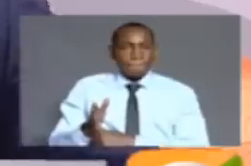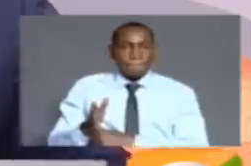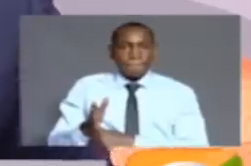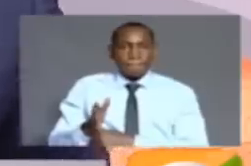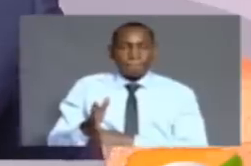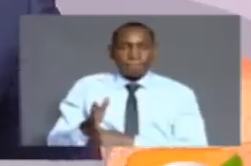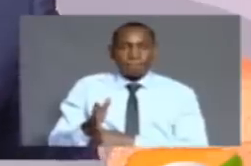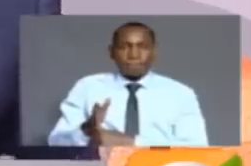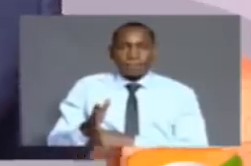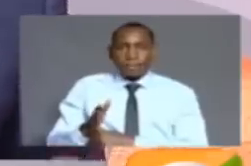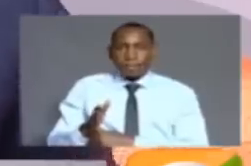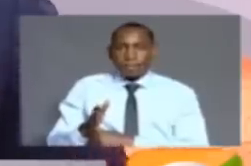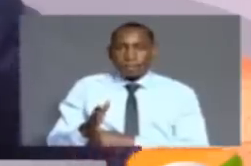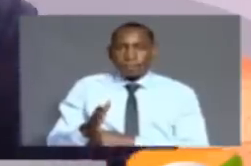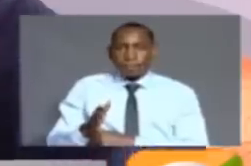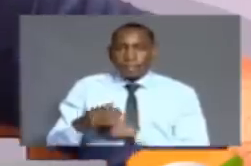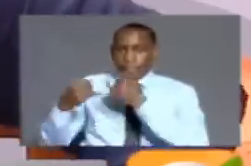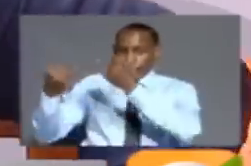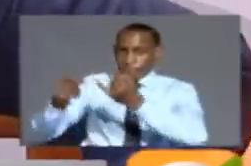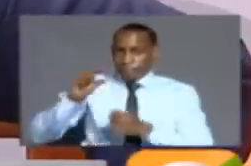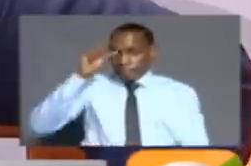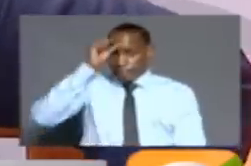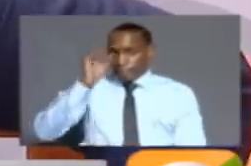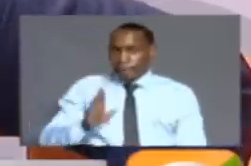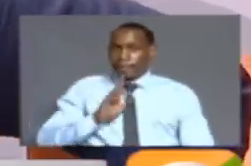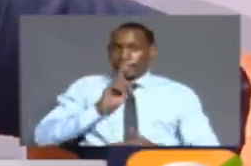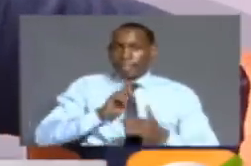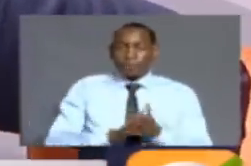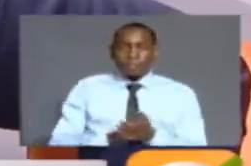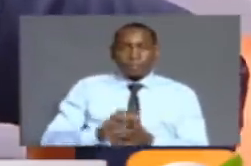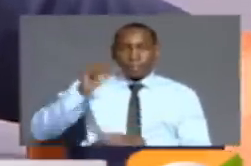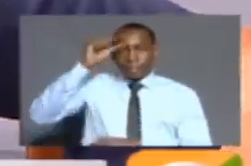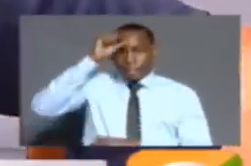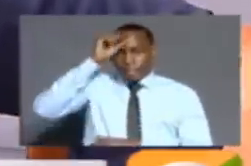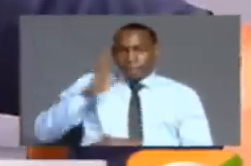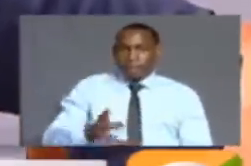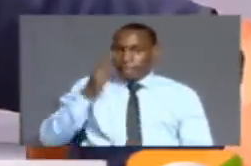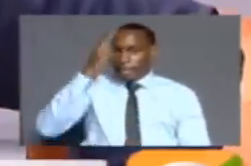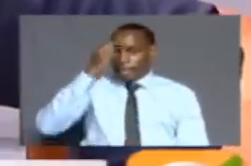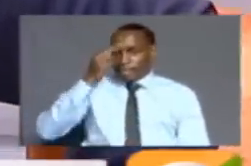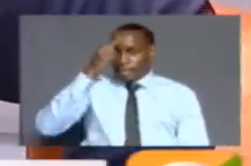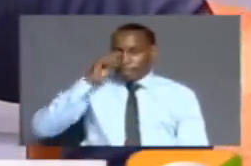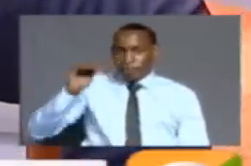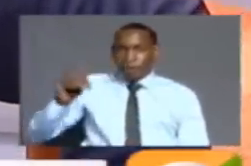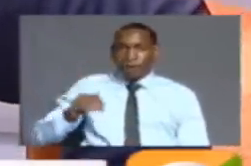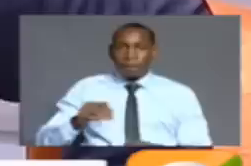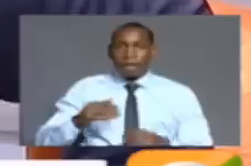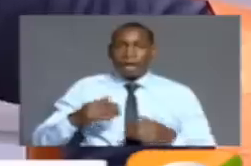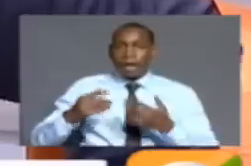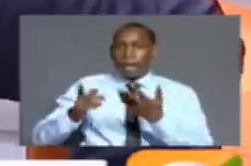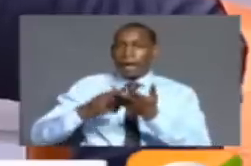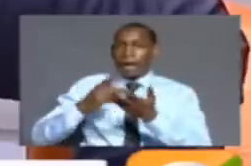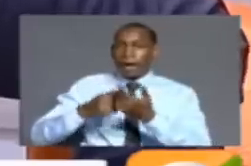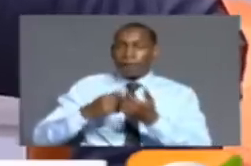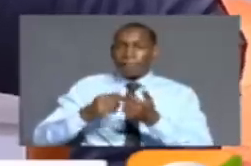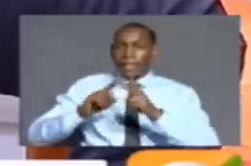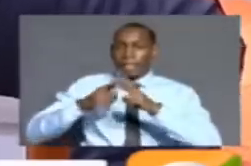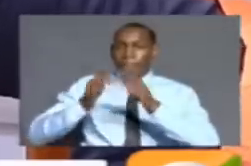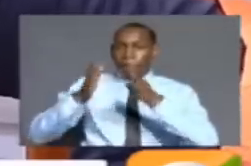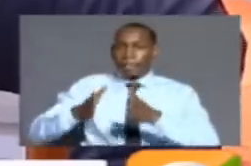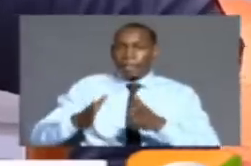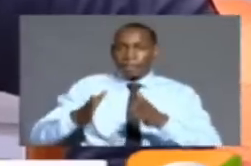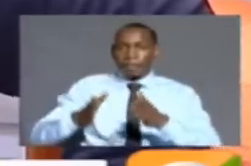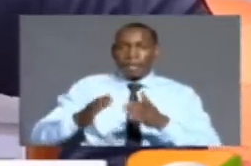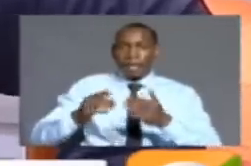formal discussion. Mm. Call one and say, Governor Tunai, Narok County, how many plumbers do you have? How many masons do you